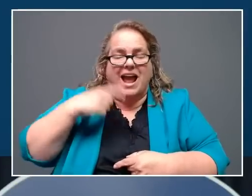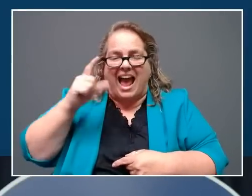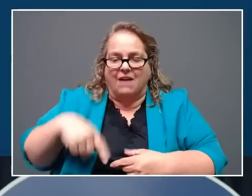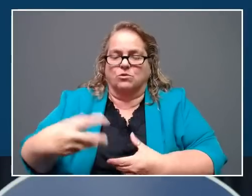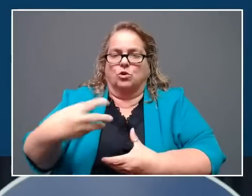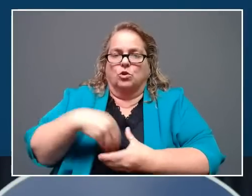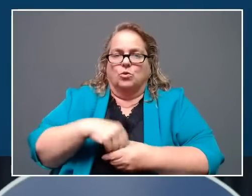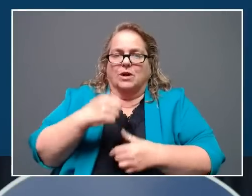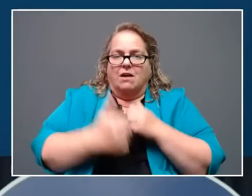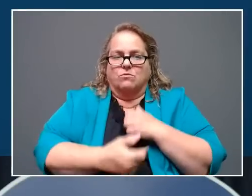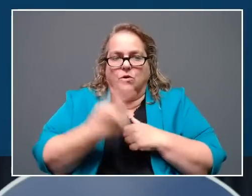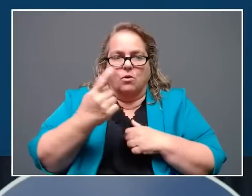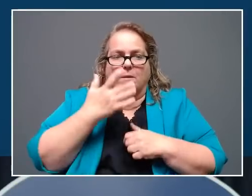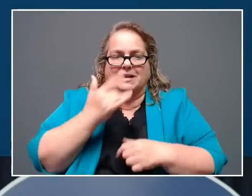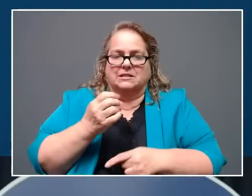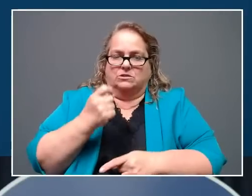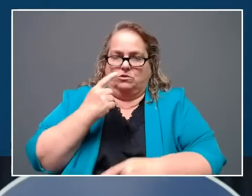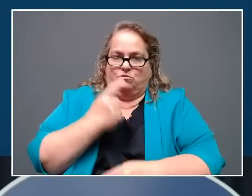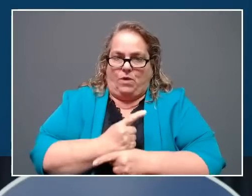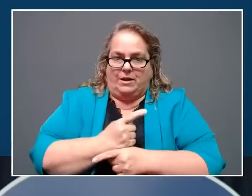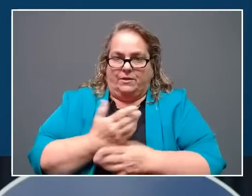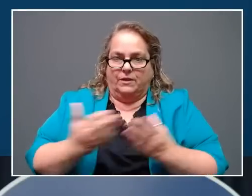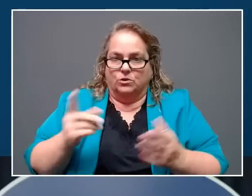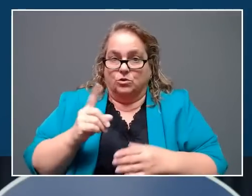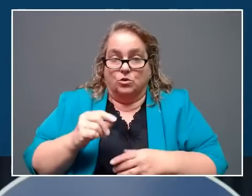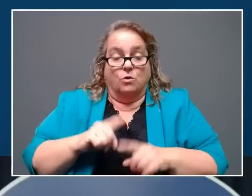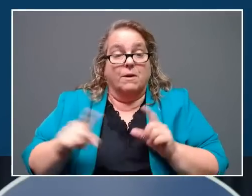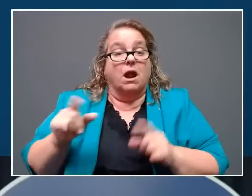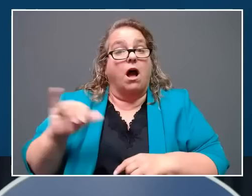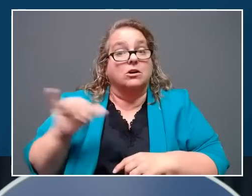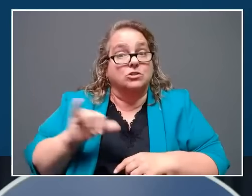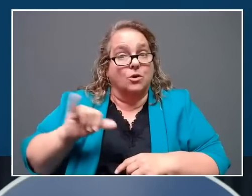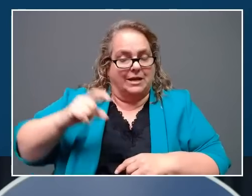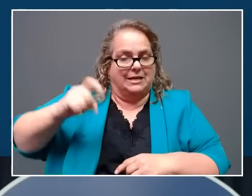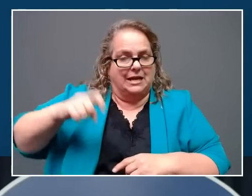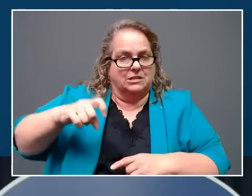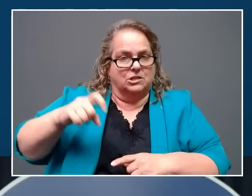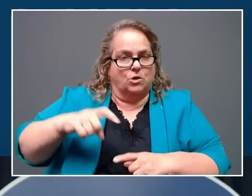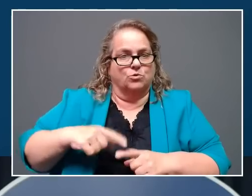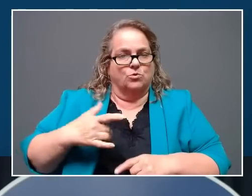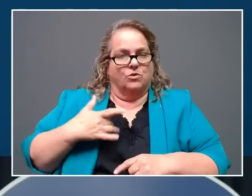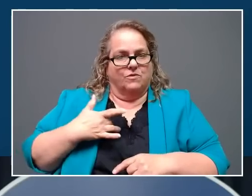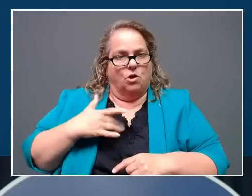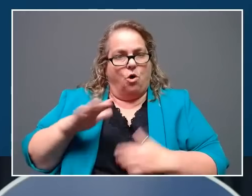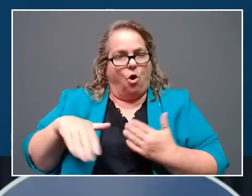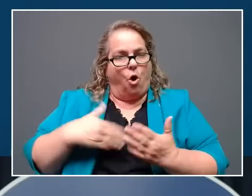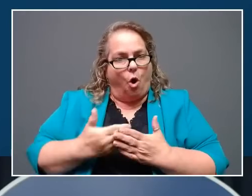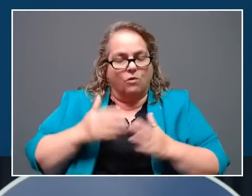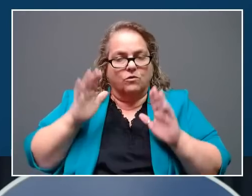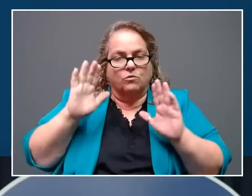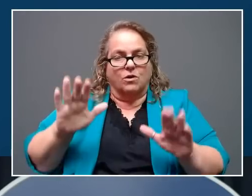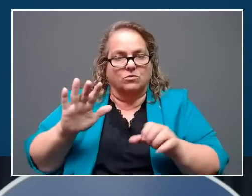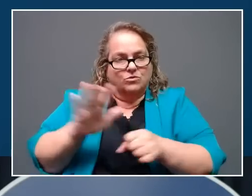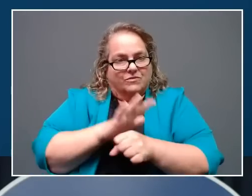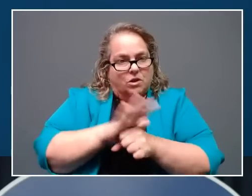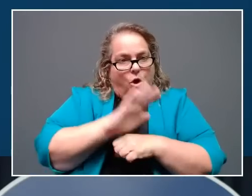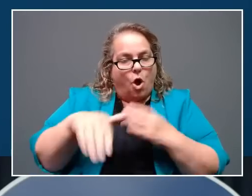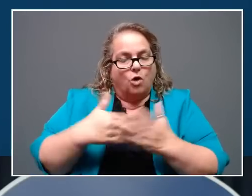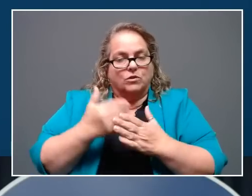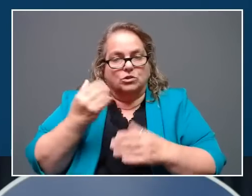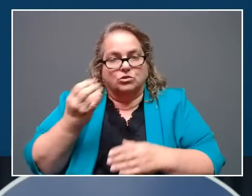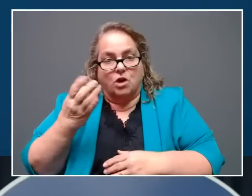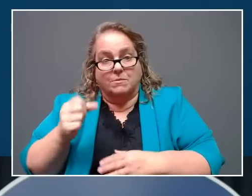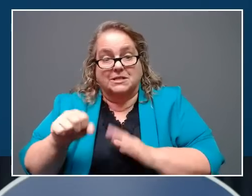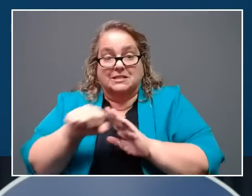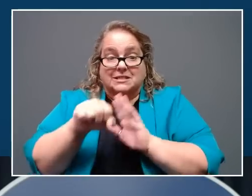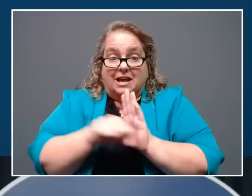thing to do. But it's also going to be necessary to make sure we're filling all of these incredible jobs. So state and local officials joined leaders